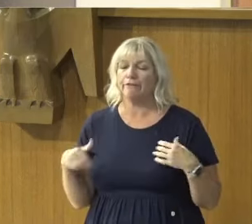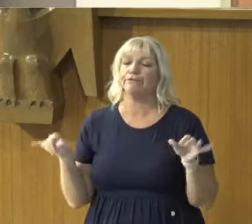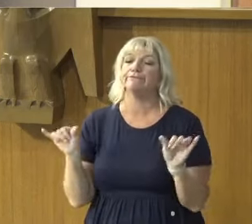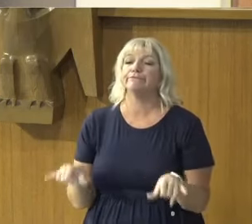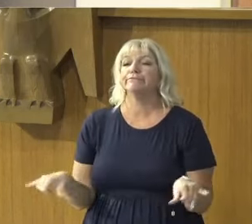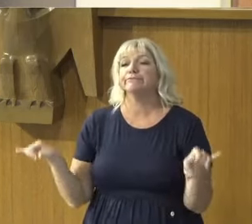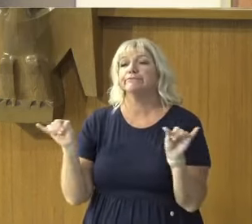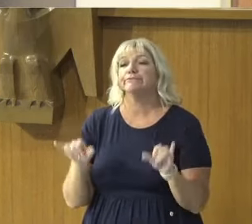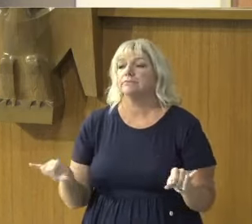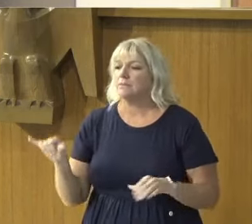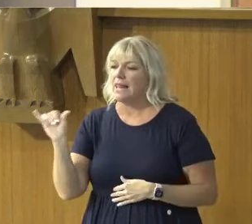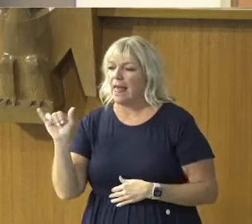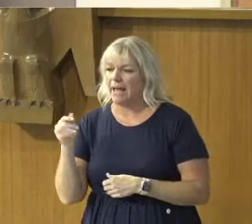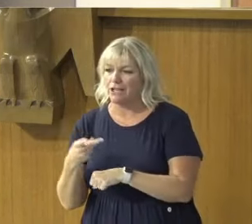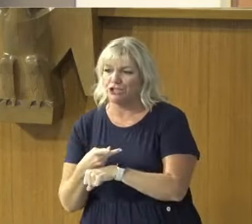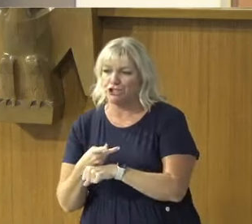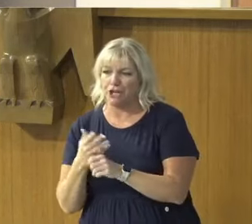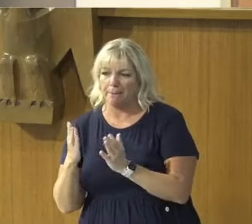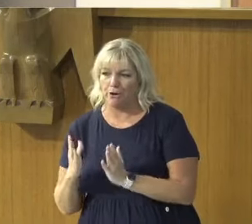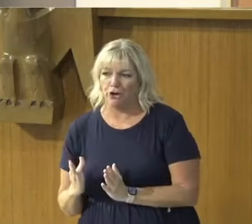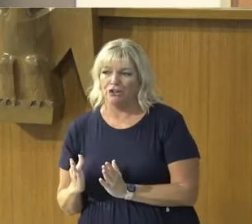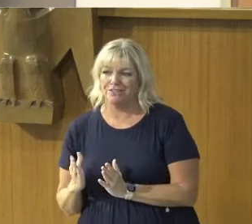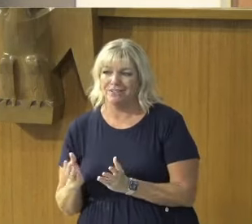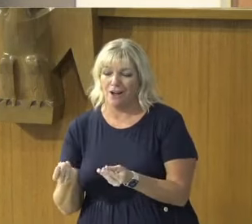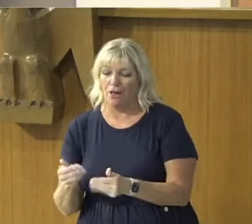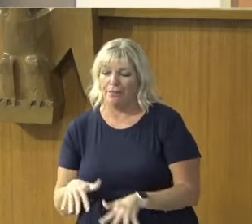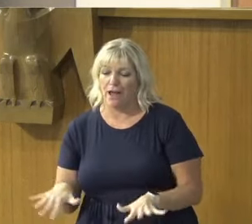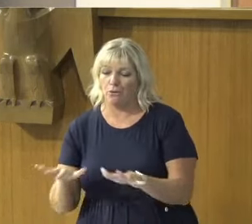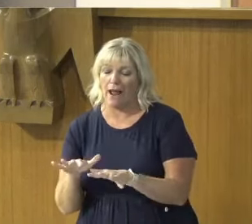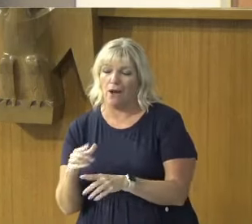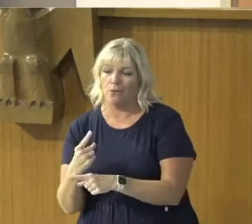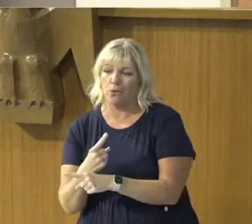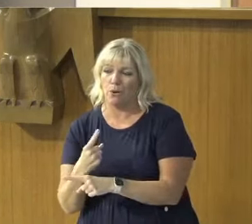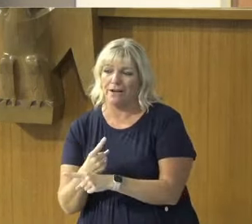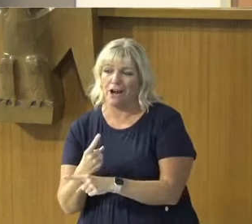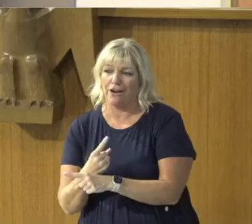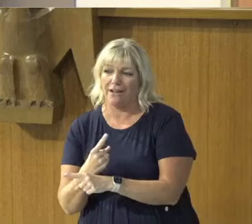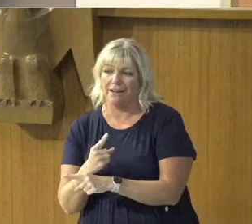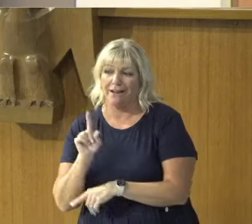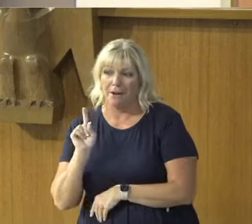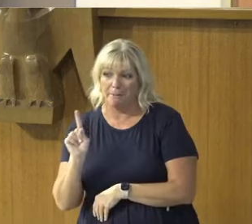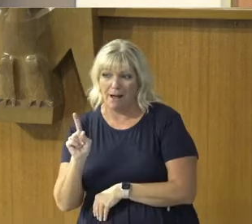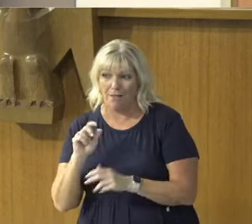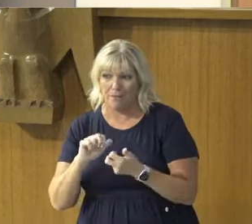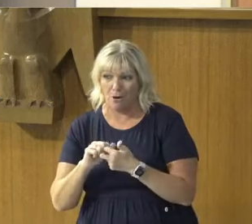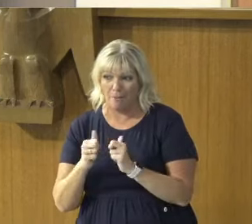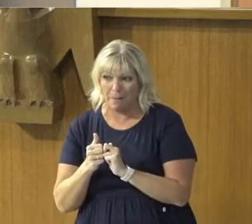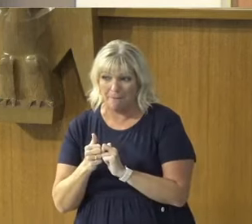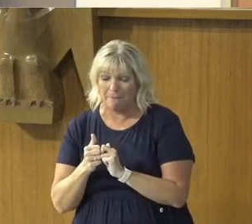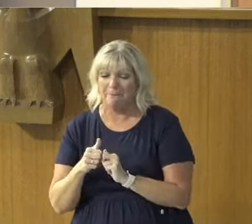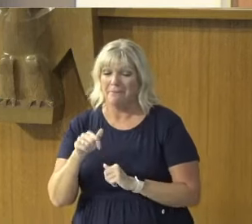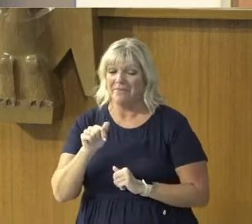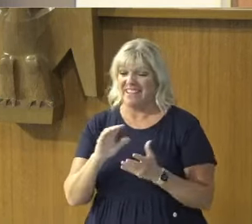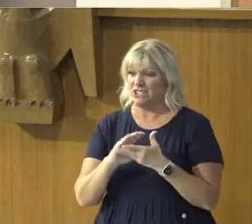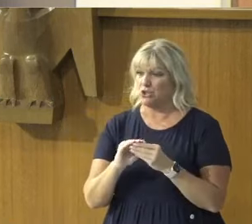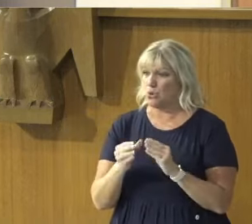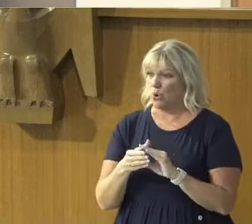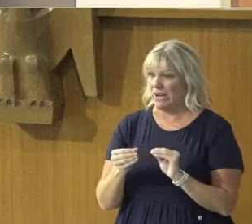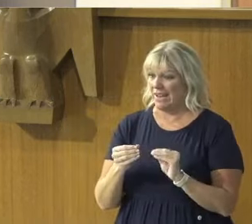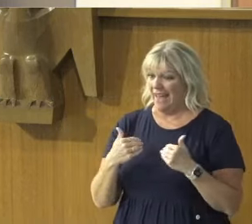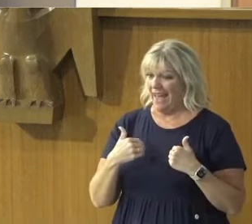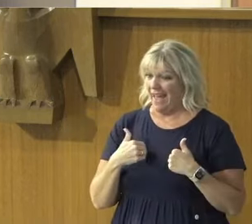shepherd, on ordinary ground. The problem is that this story claims there is no